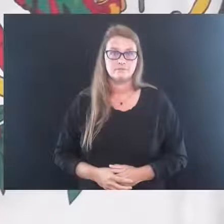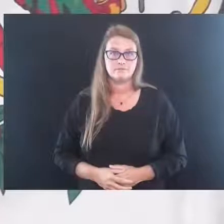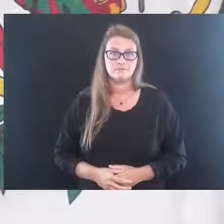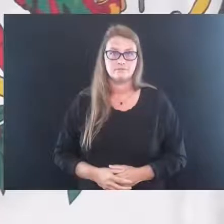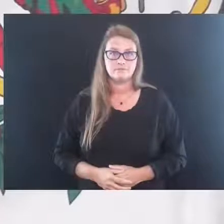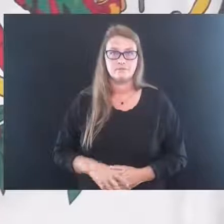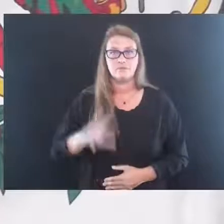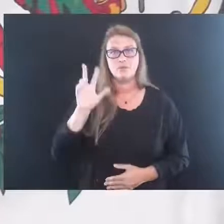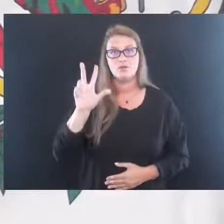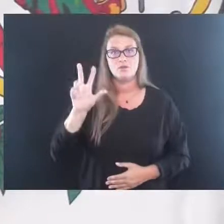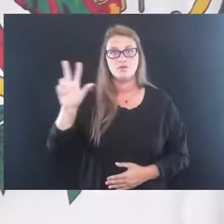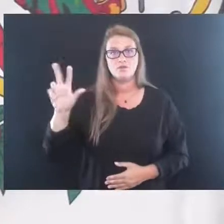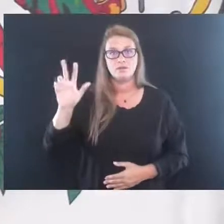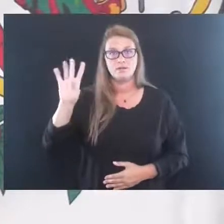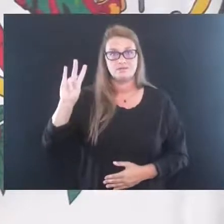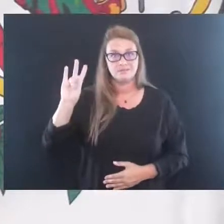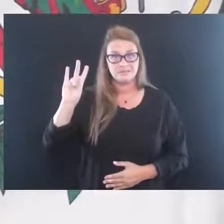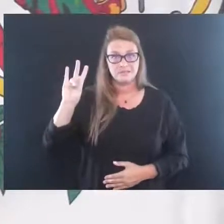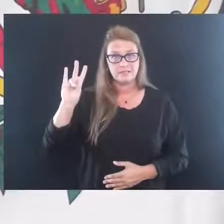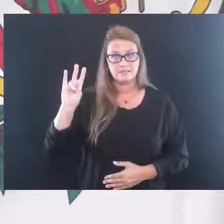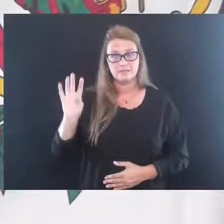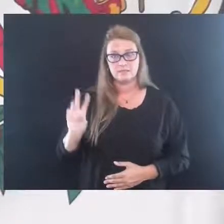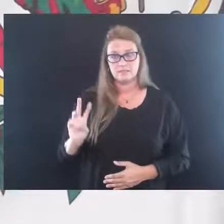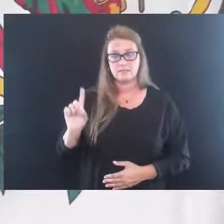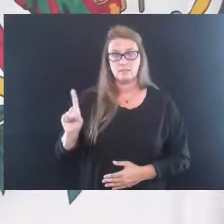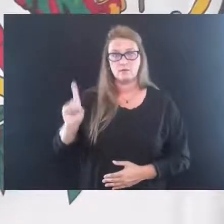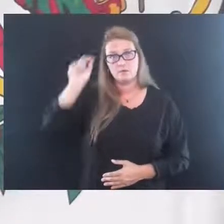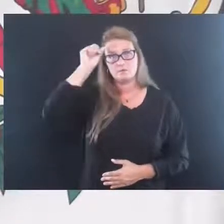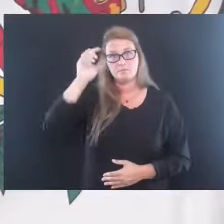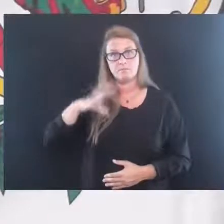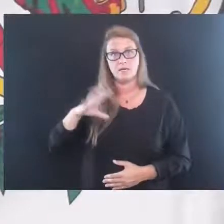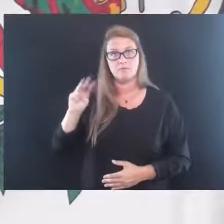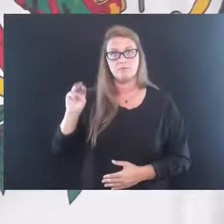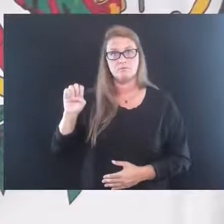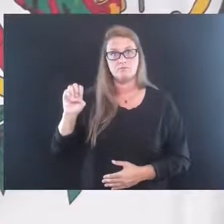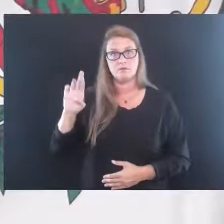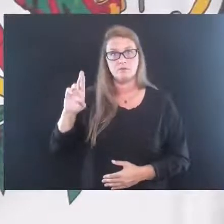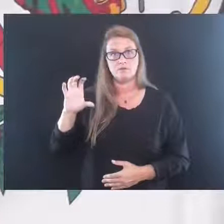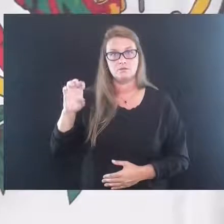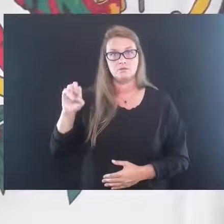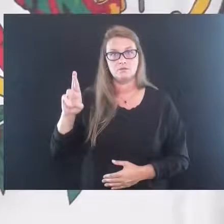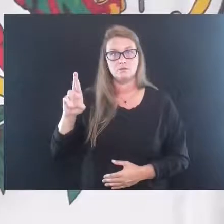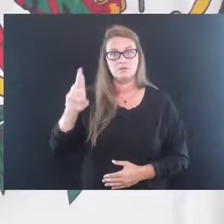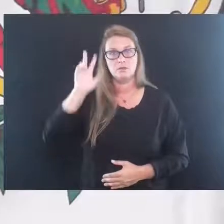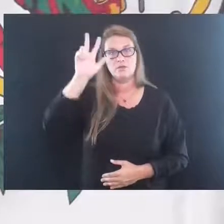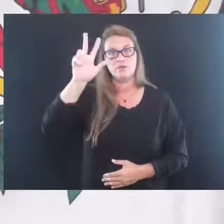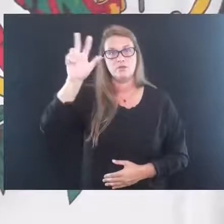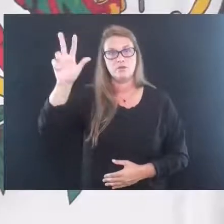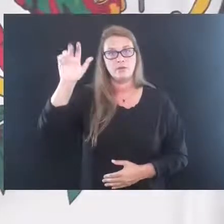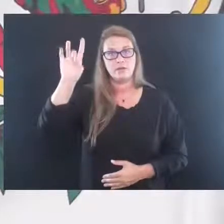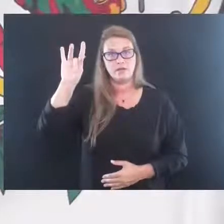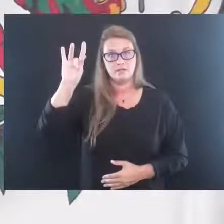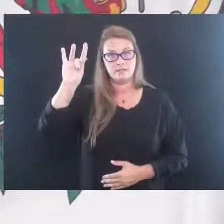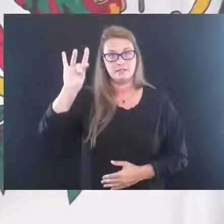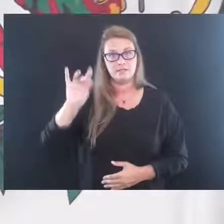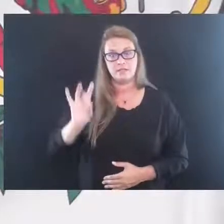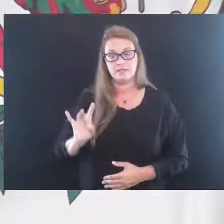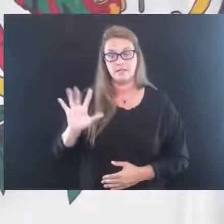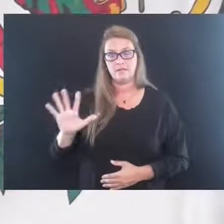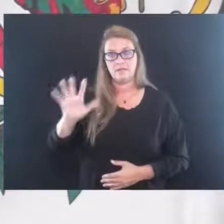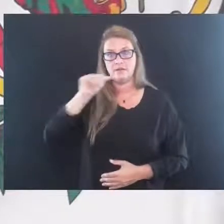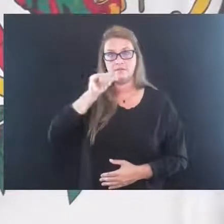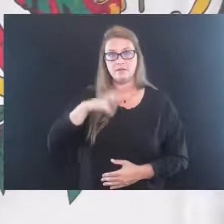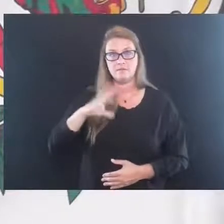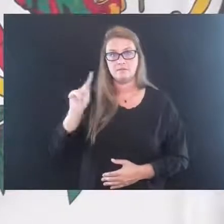The 3,317th death, a 61-year-old male from Mercer County. The 3,318th death, an 85-year-old female